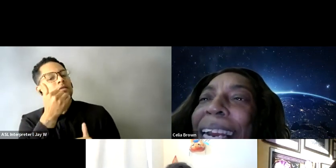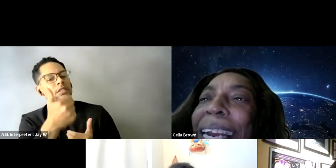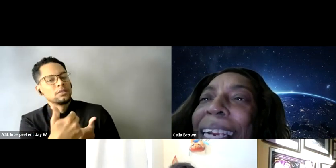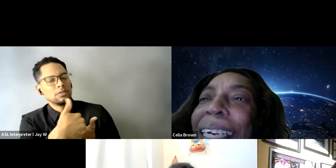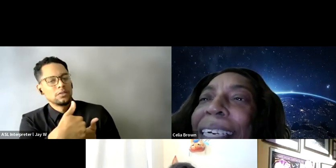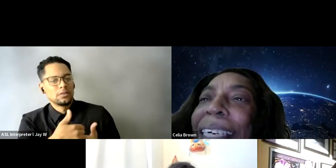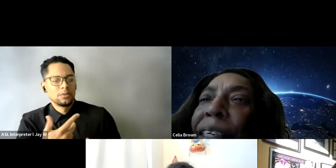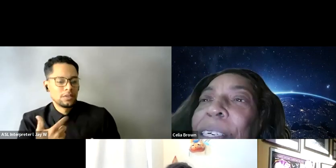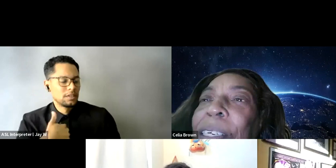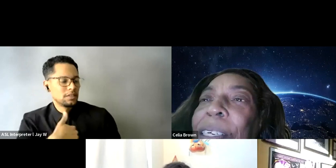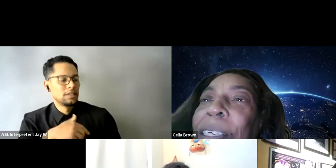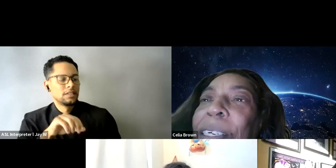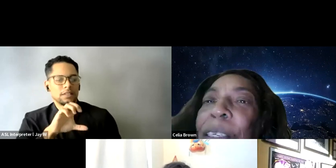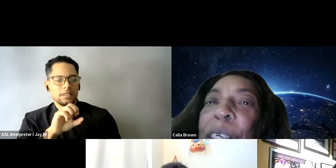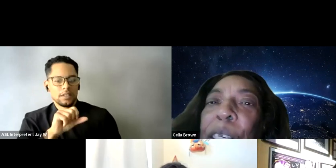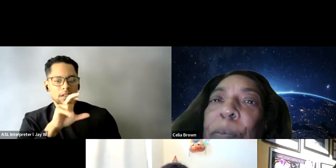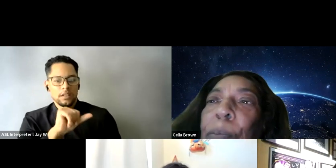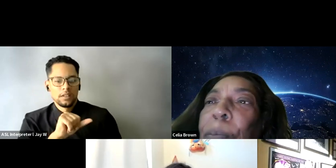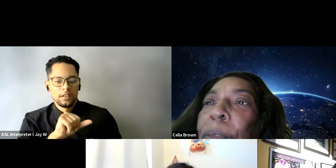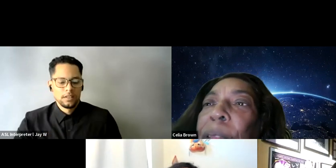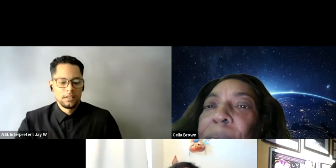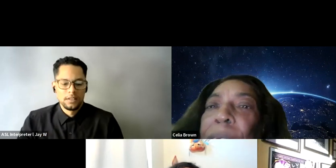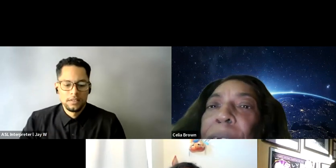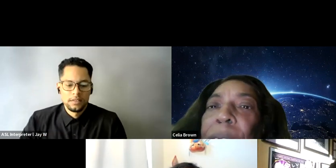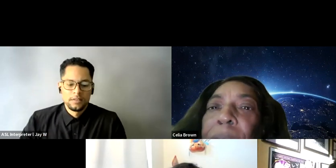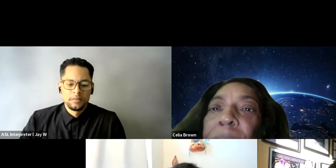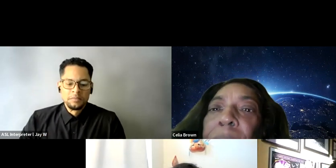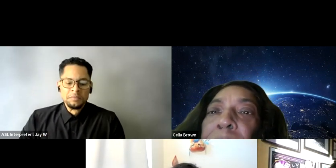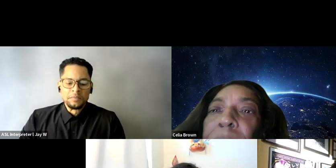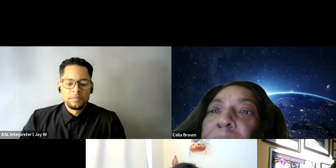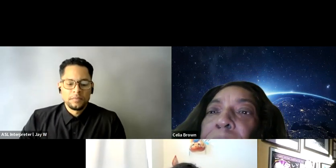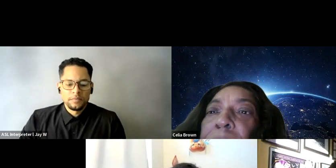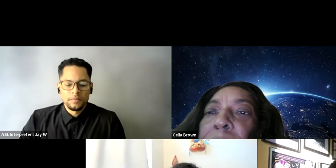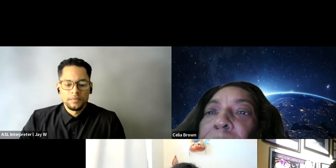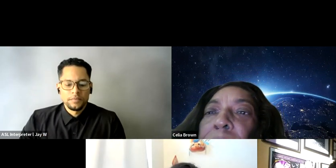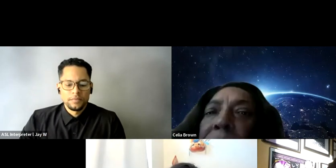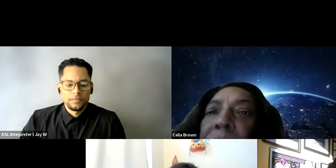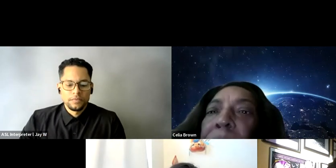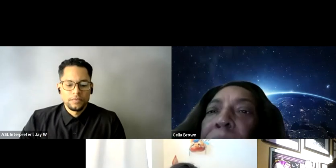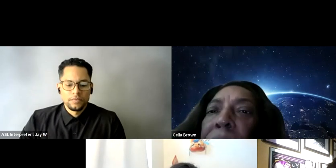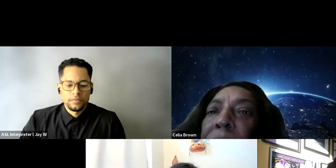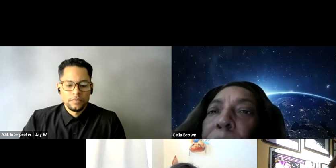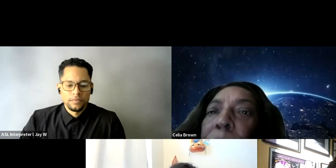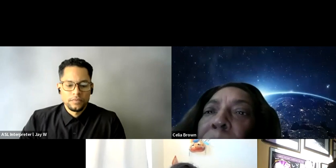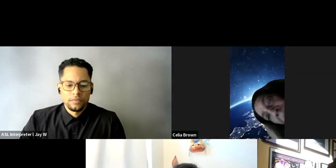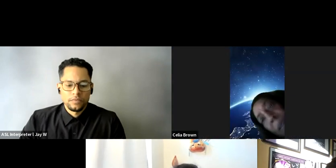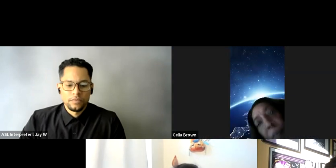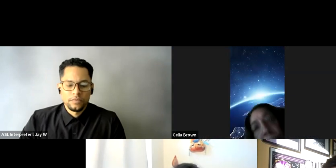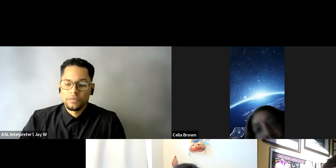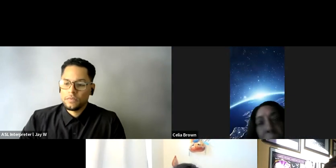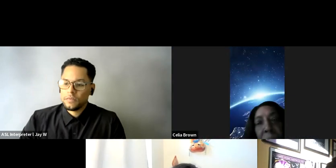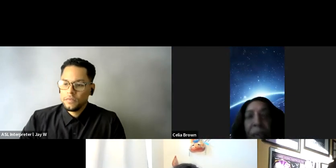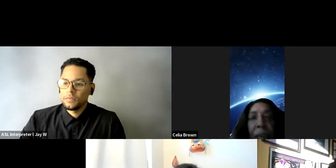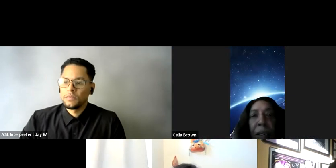Okay. And I know that there's so much in all